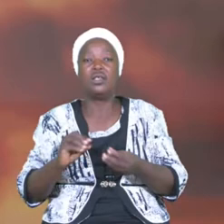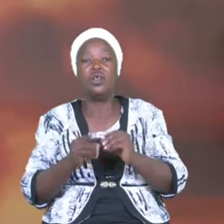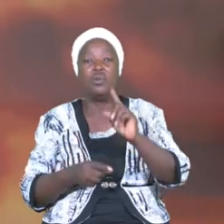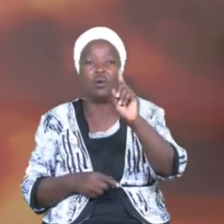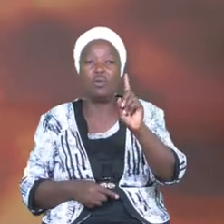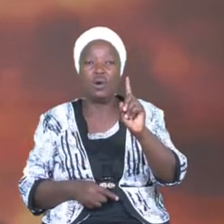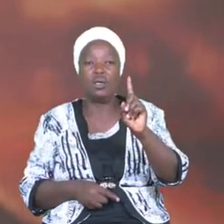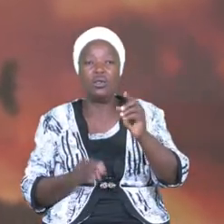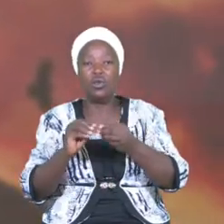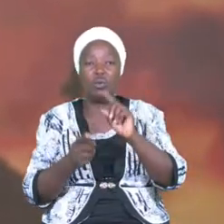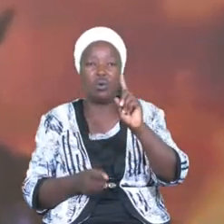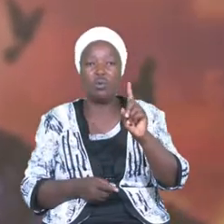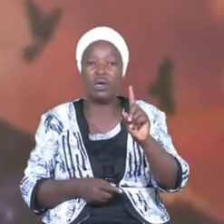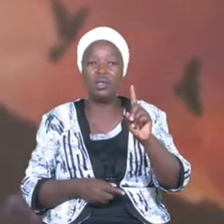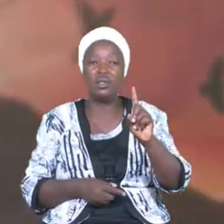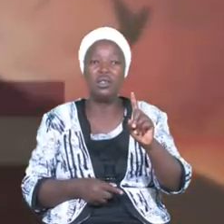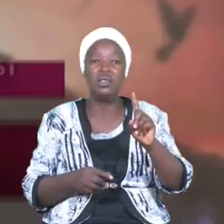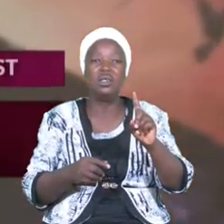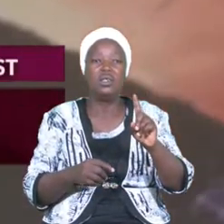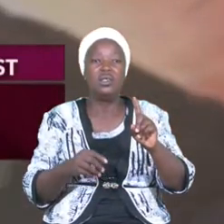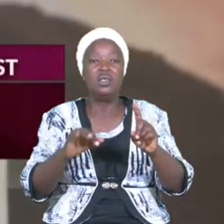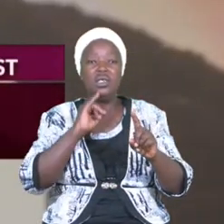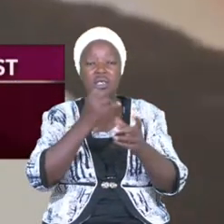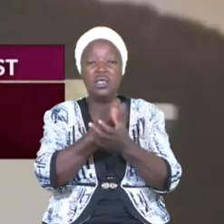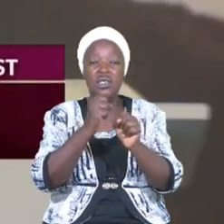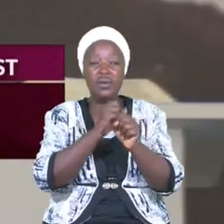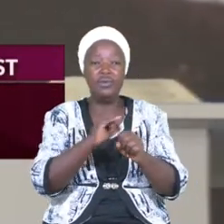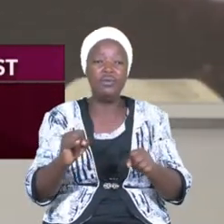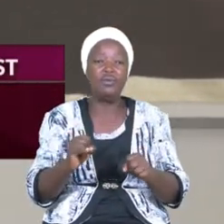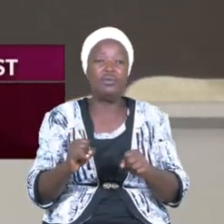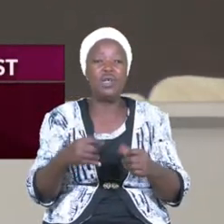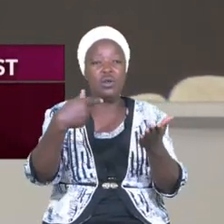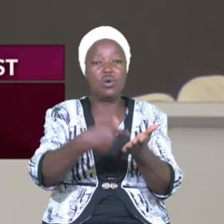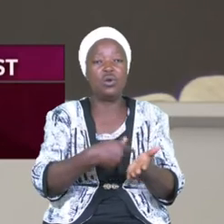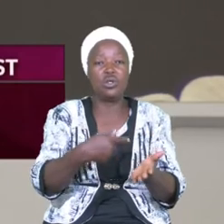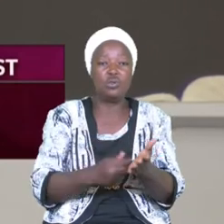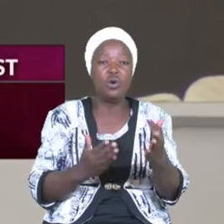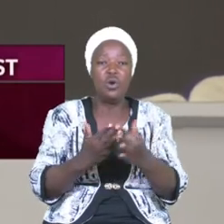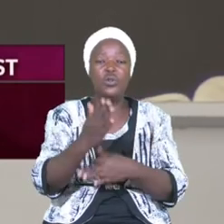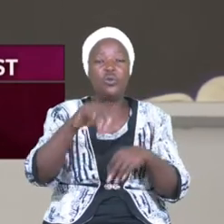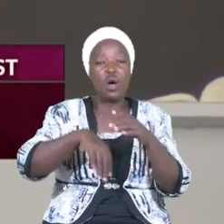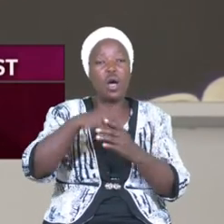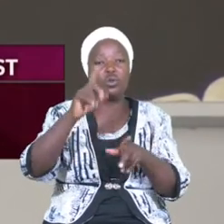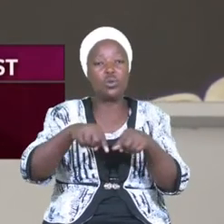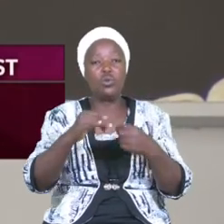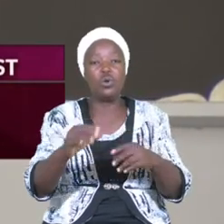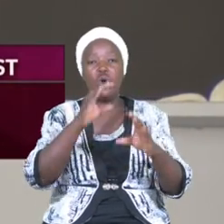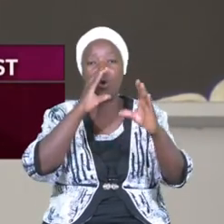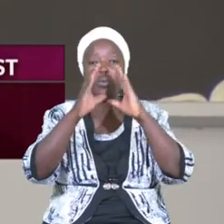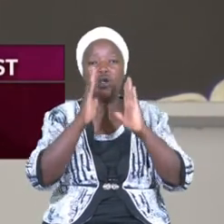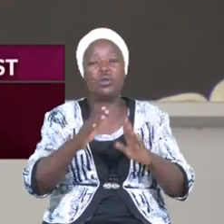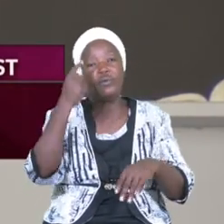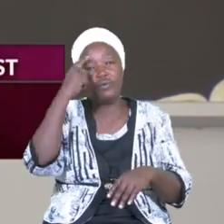Number one, saving gospel through outgoing communicators for